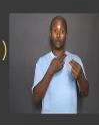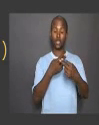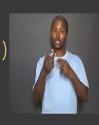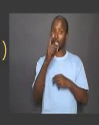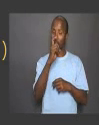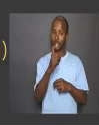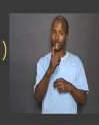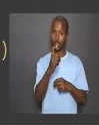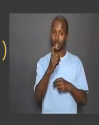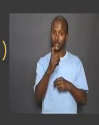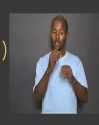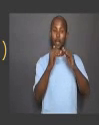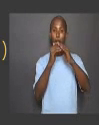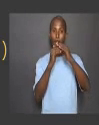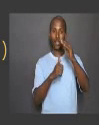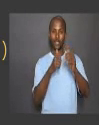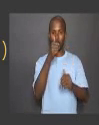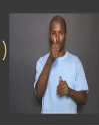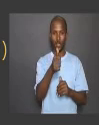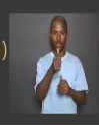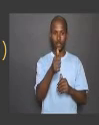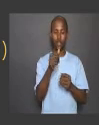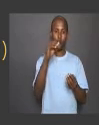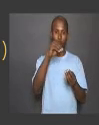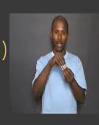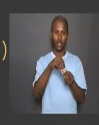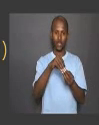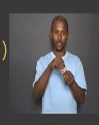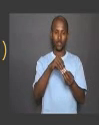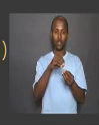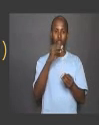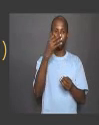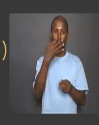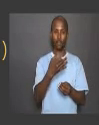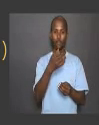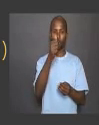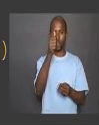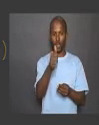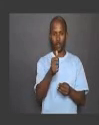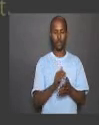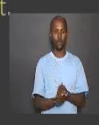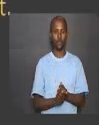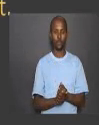x minus a plus f of a.